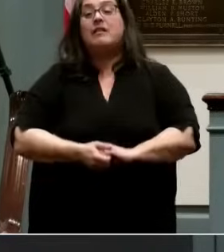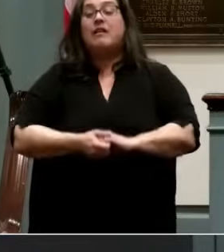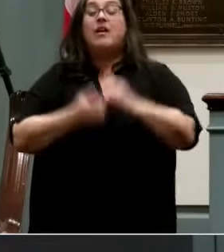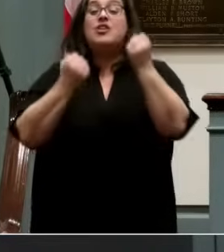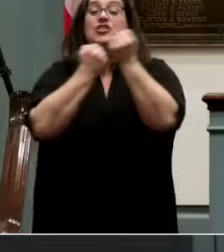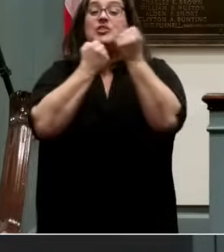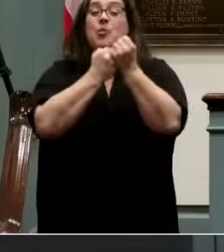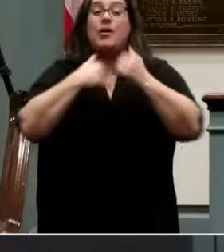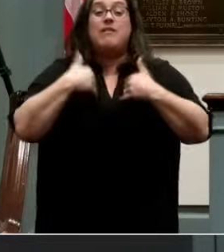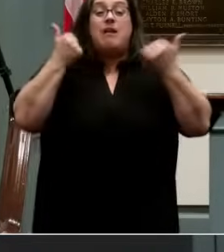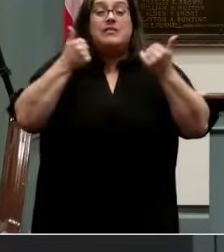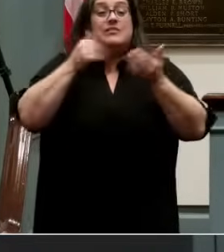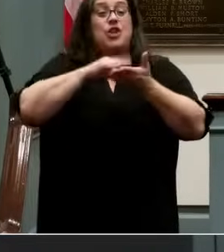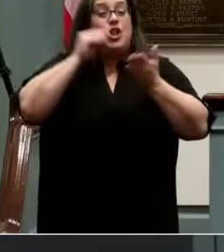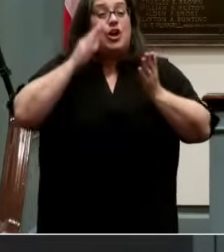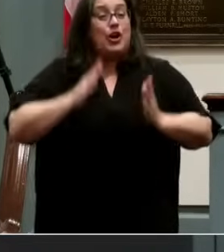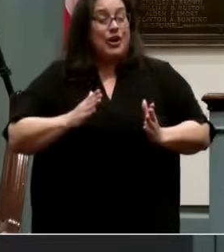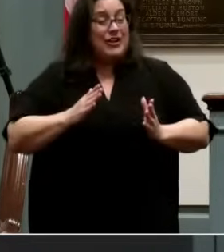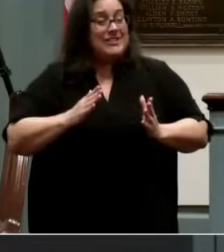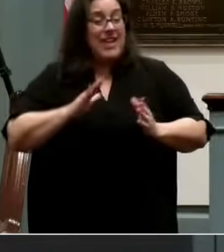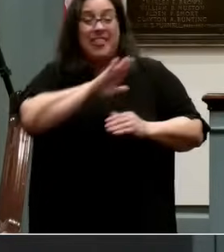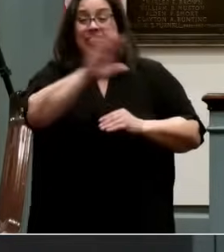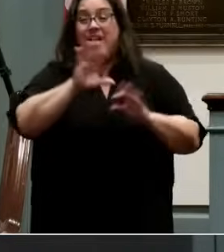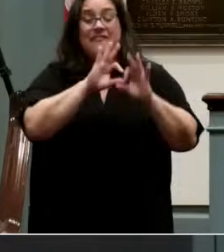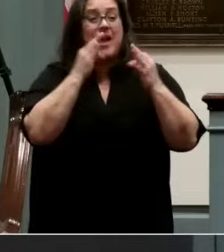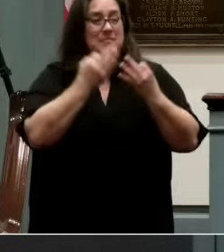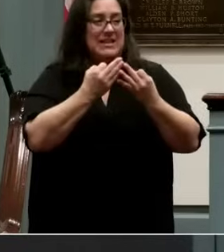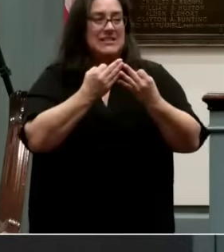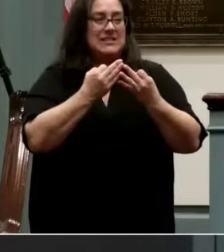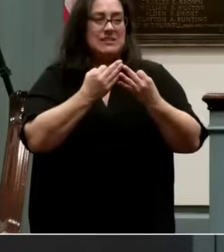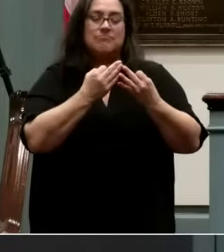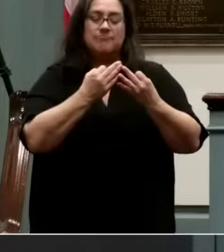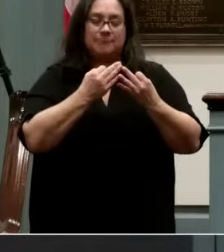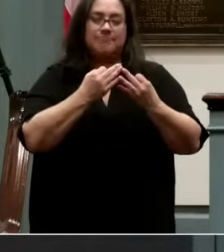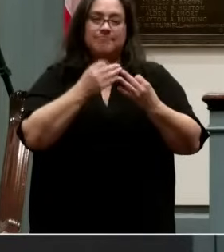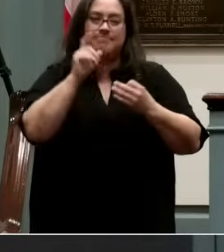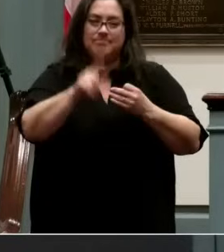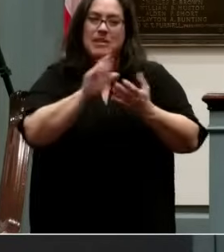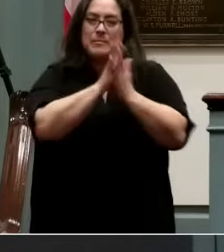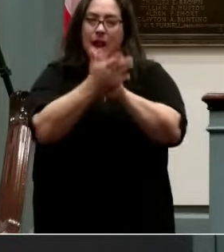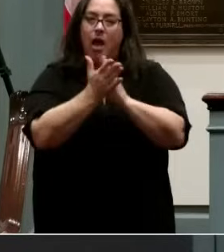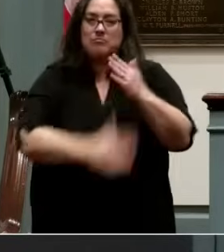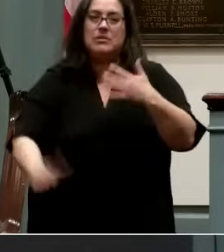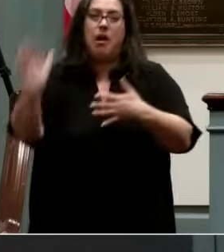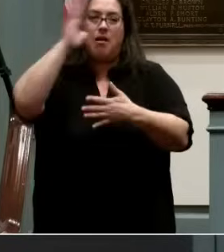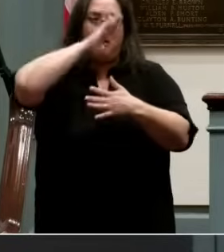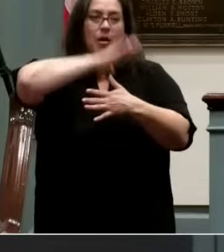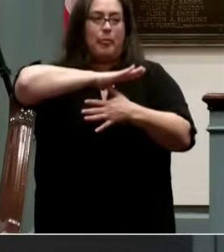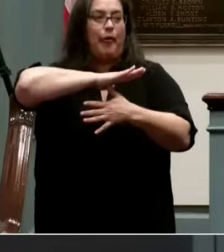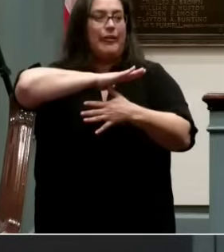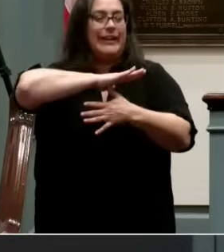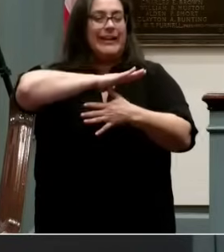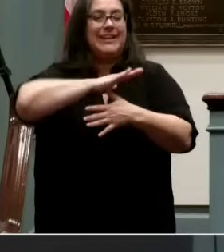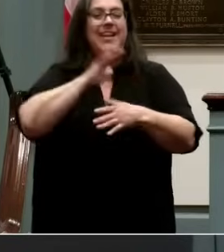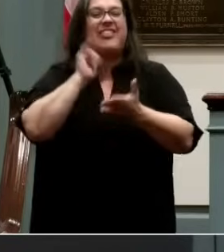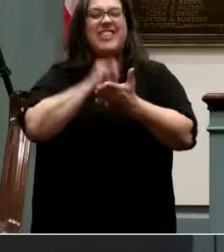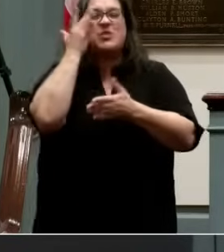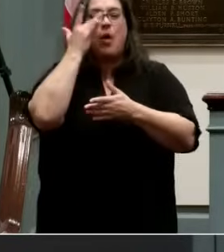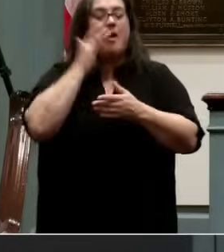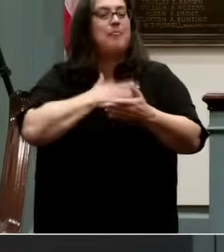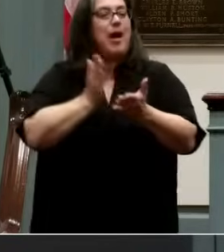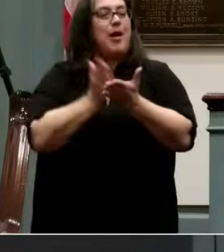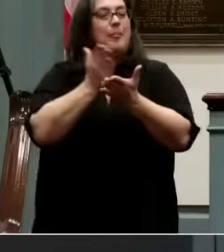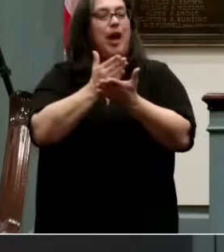Supporting our youngest learners and their families has to be a top priority for all of us. That's why my budget next week will